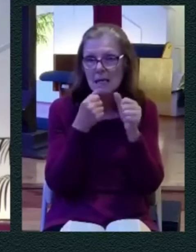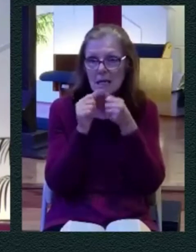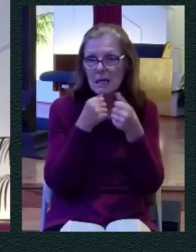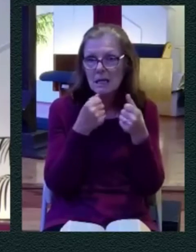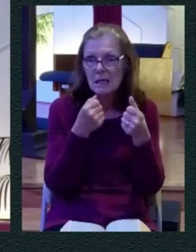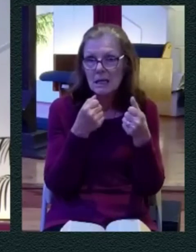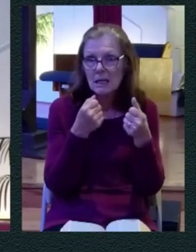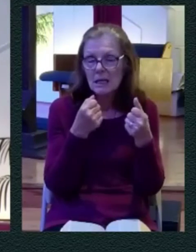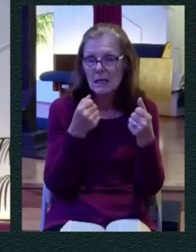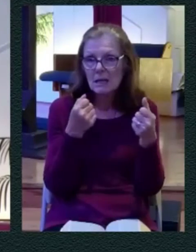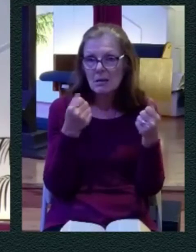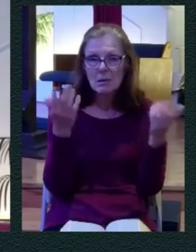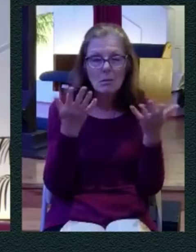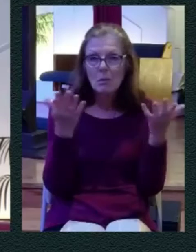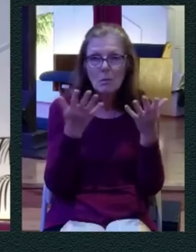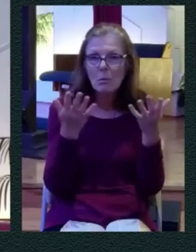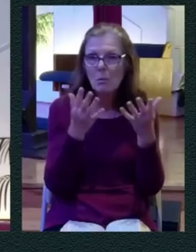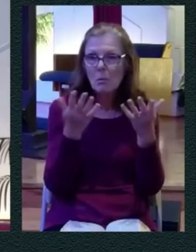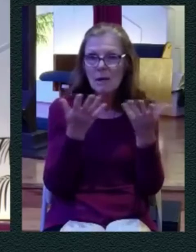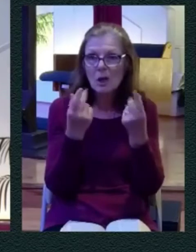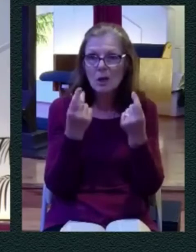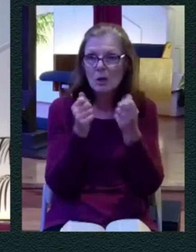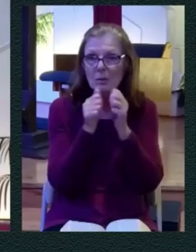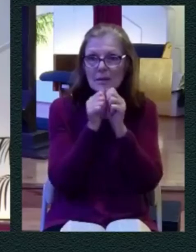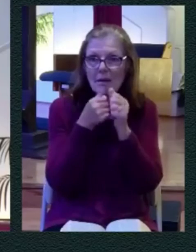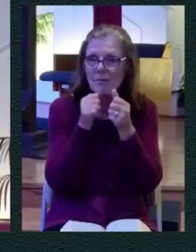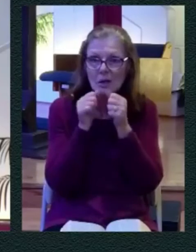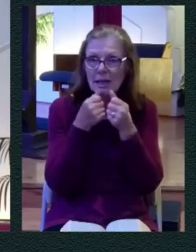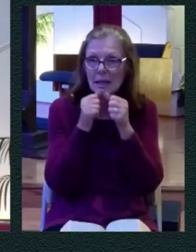What do we do with suffering?